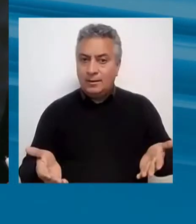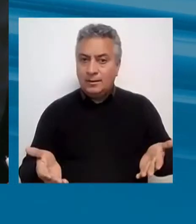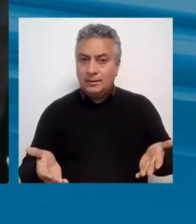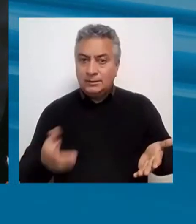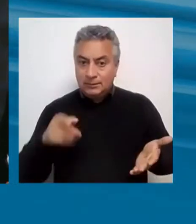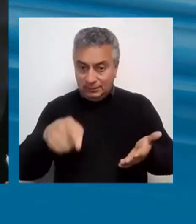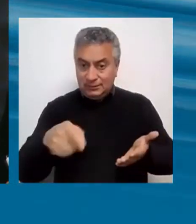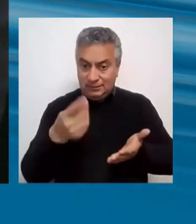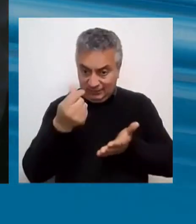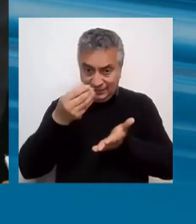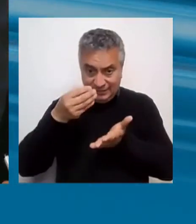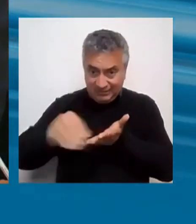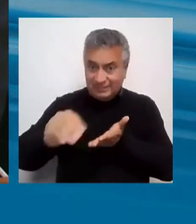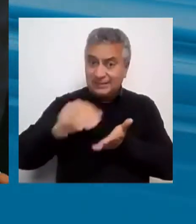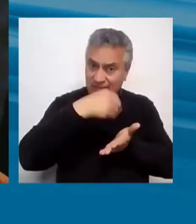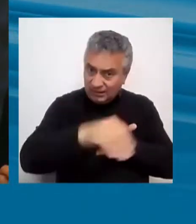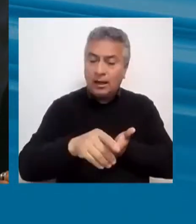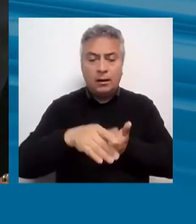And this funding